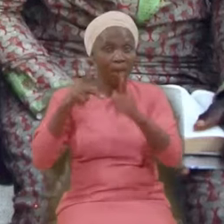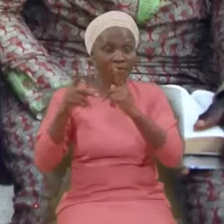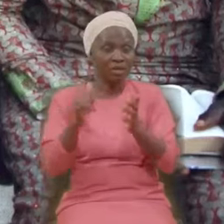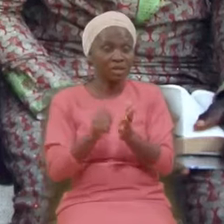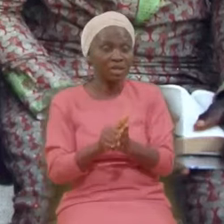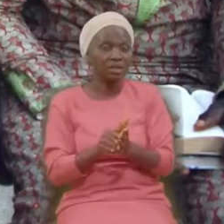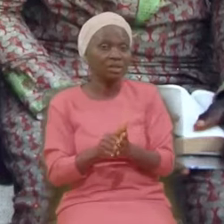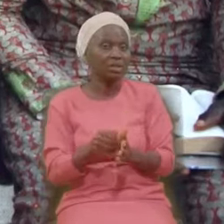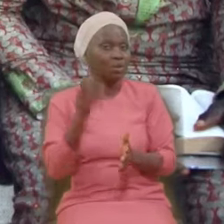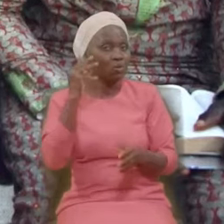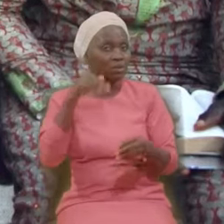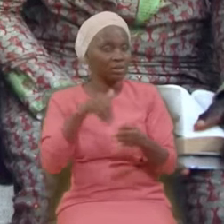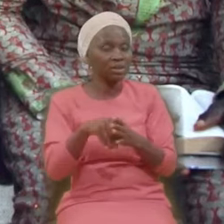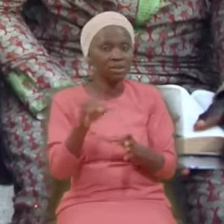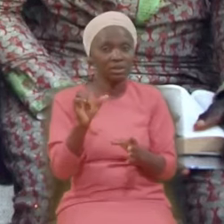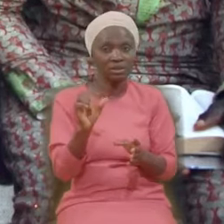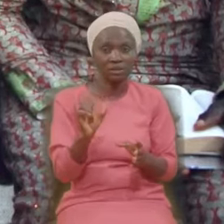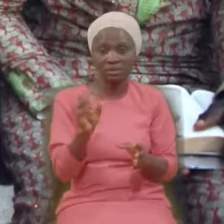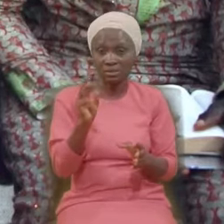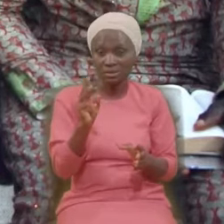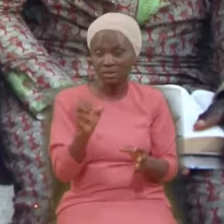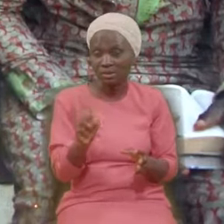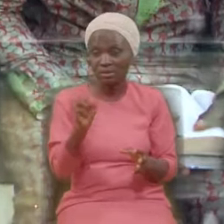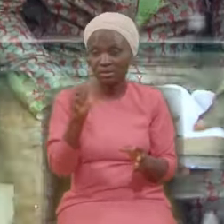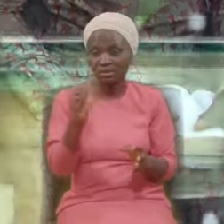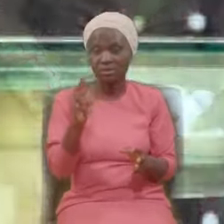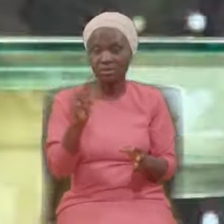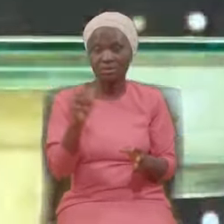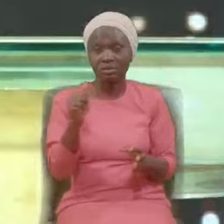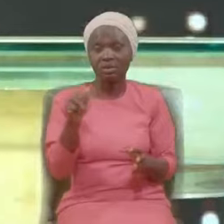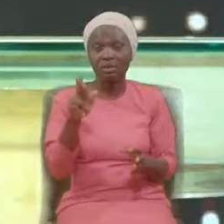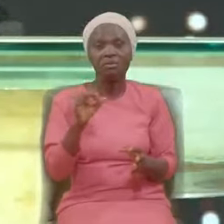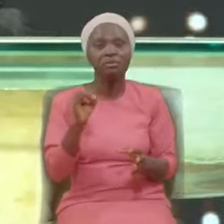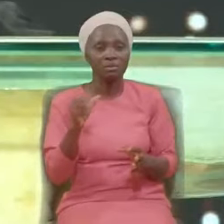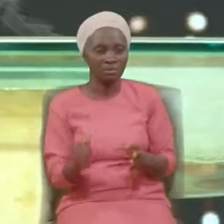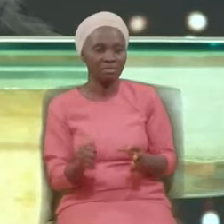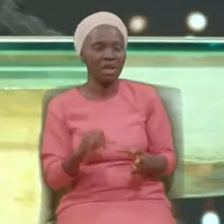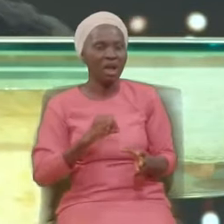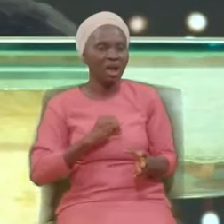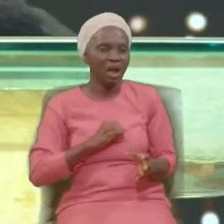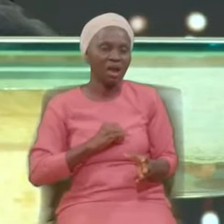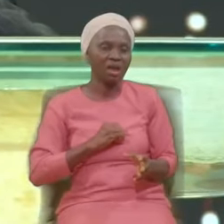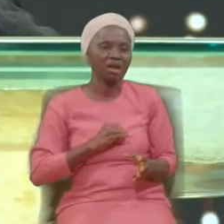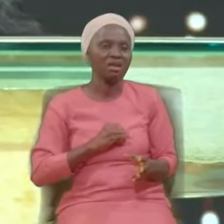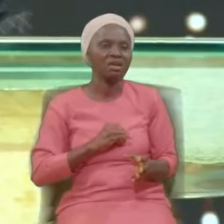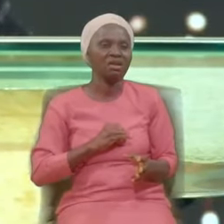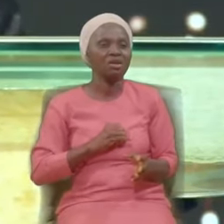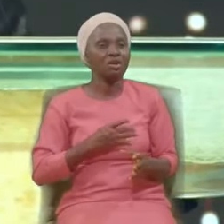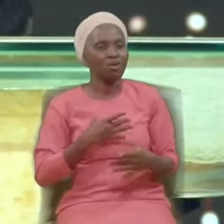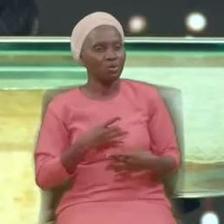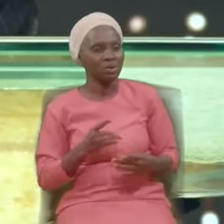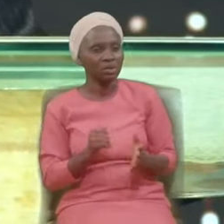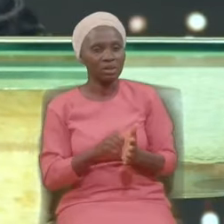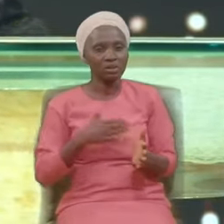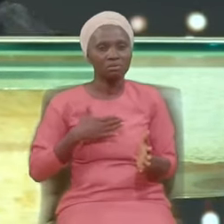wish that my master will get to the prophet in Samaria.